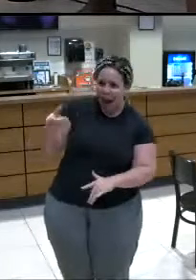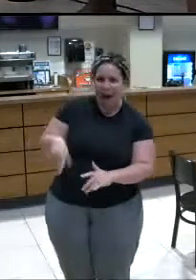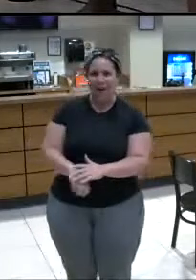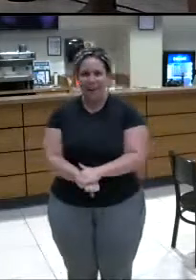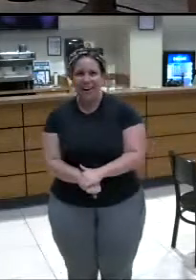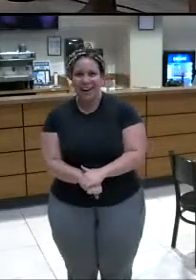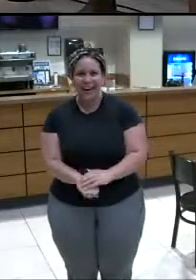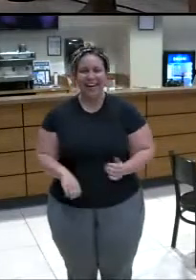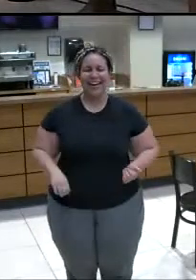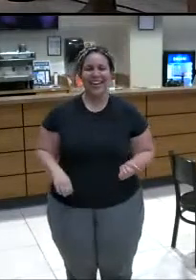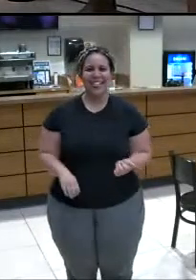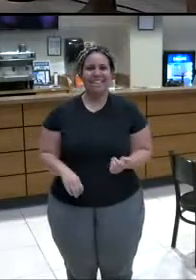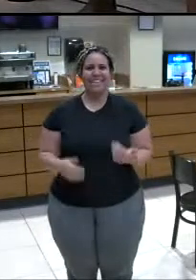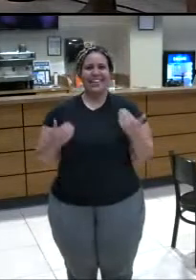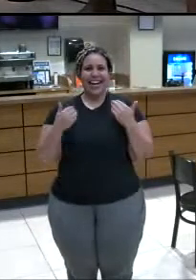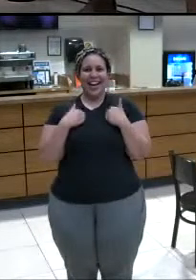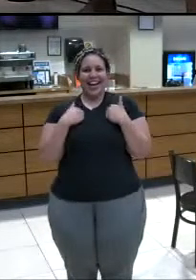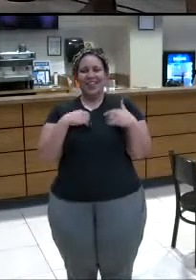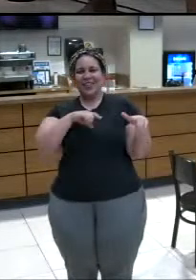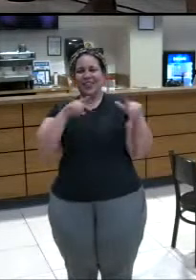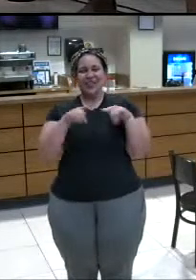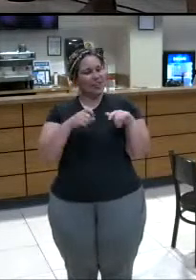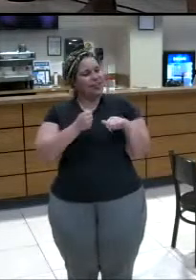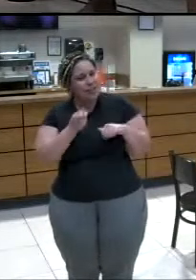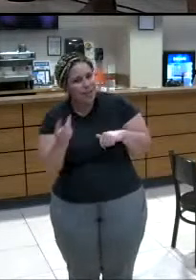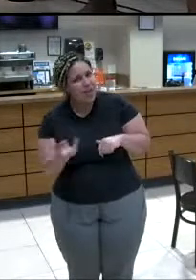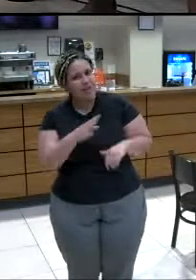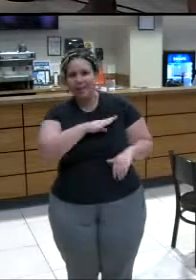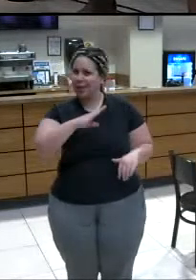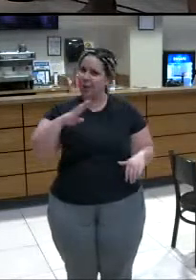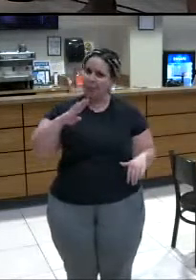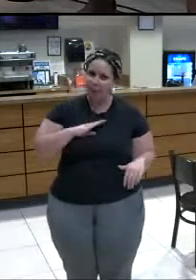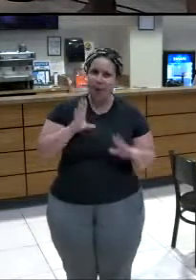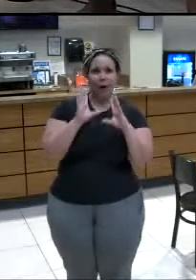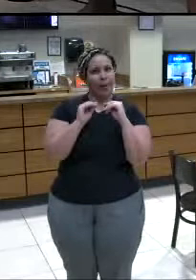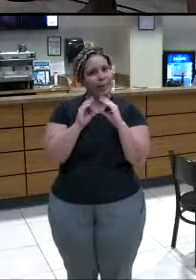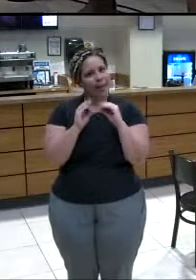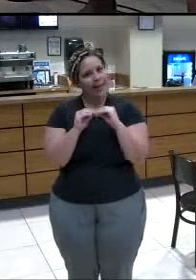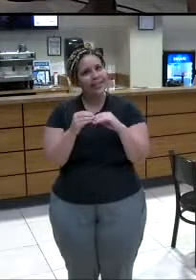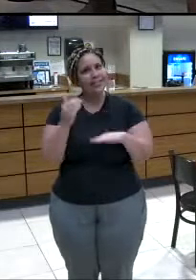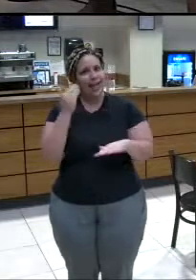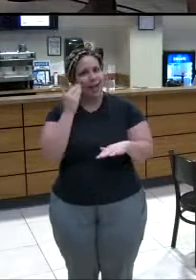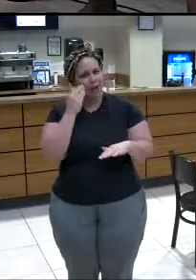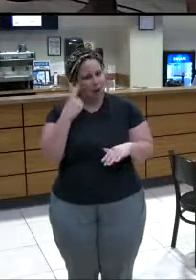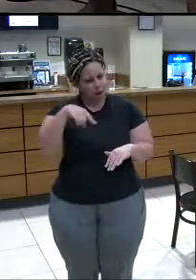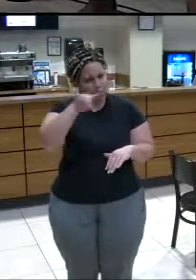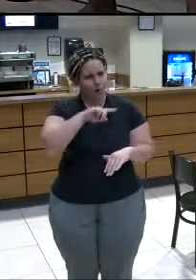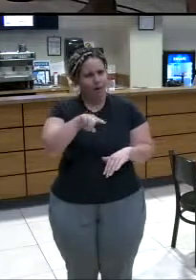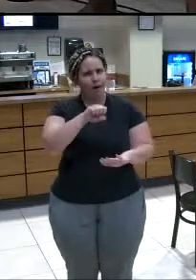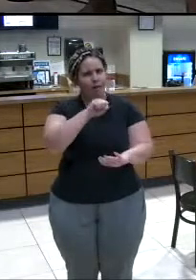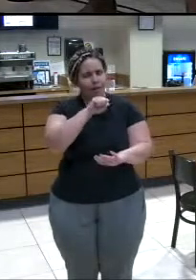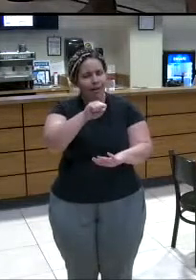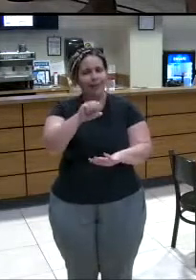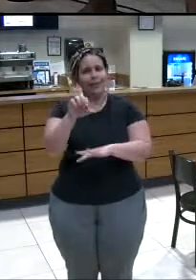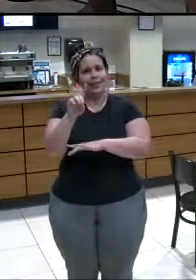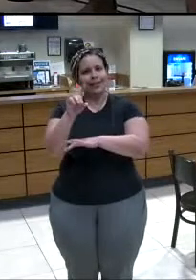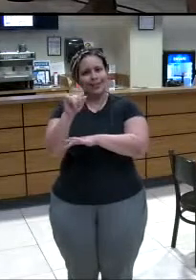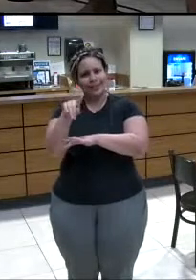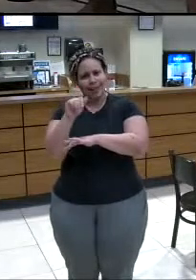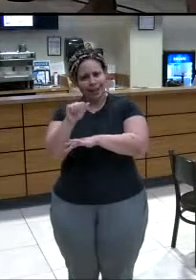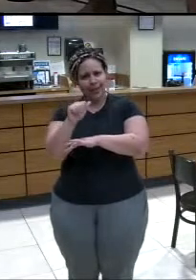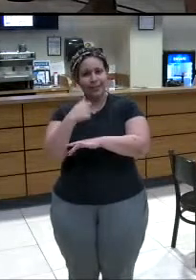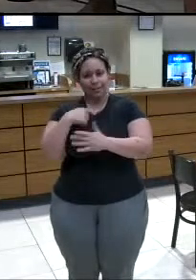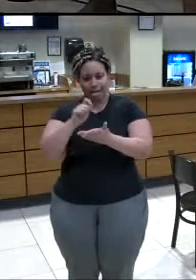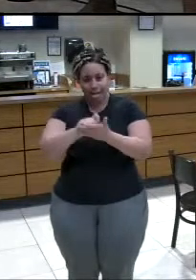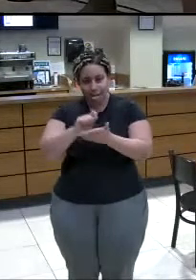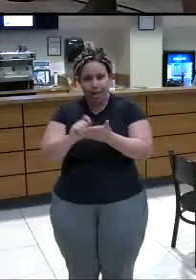I have only been to a few board meetings, but I am aware that you all like data. And so we took some data.